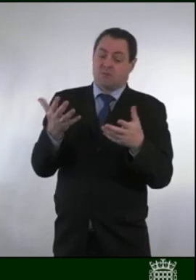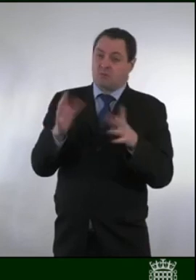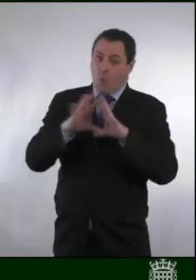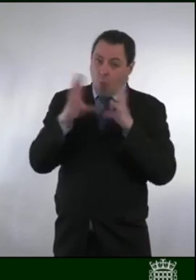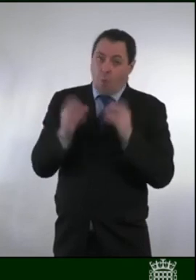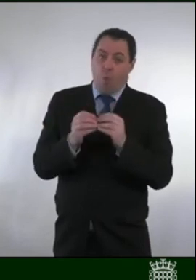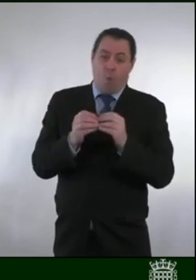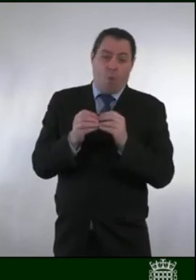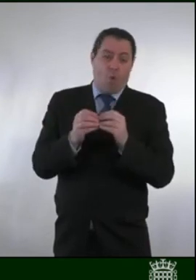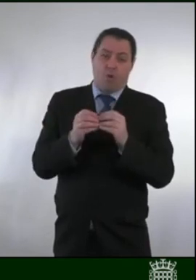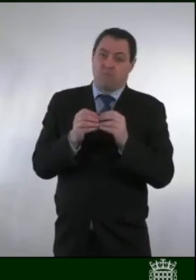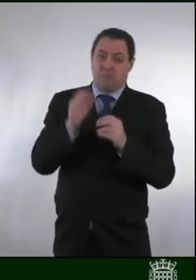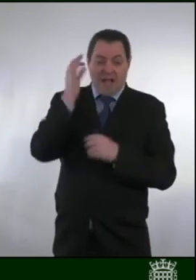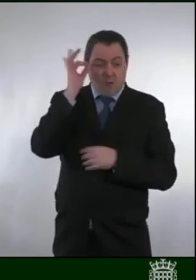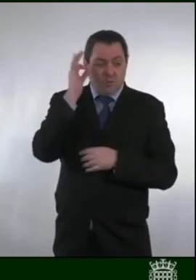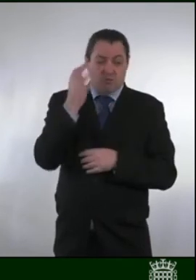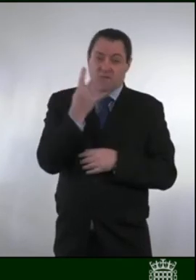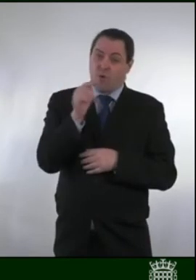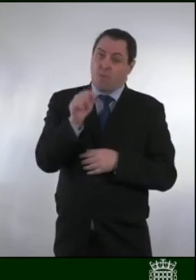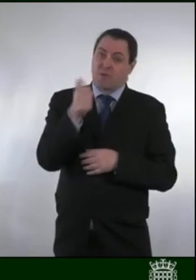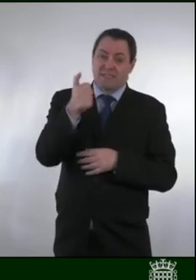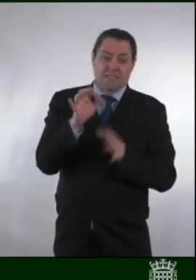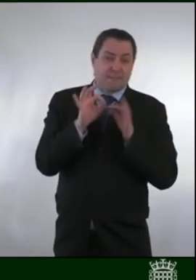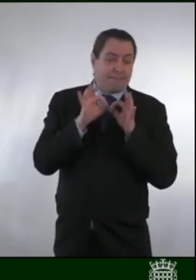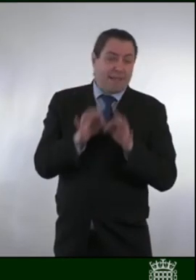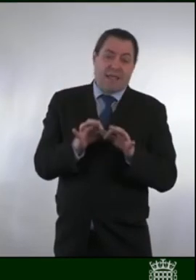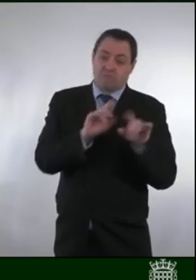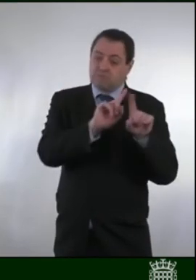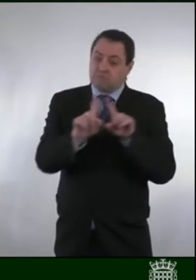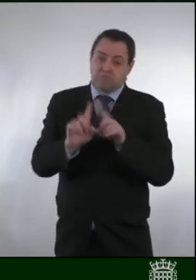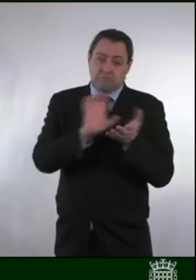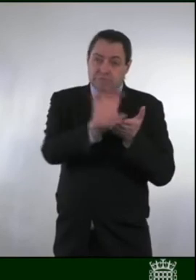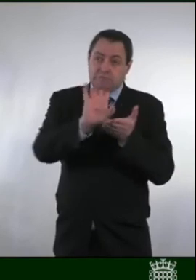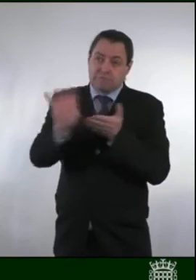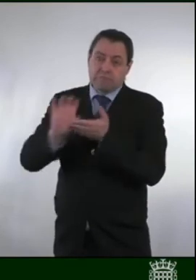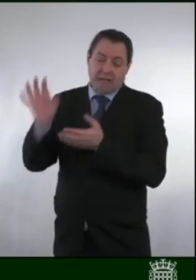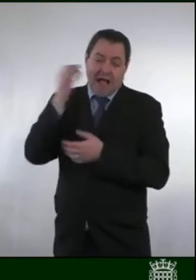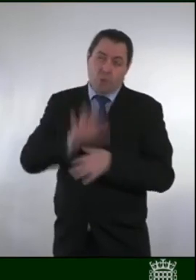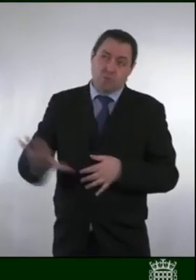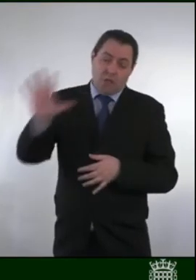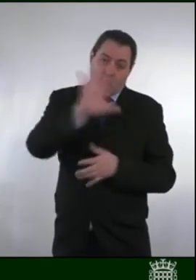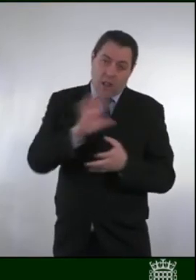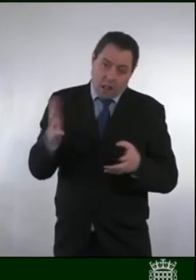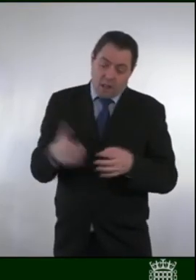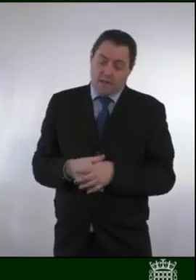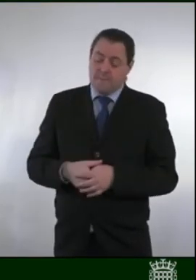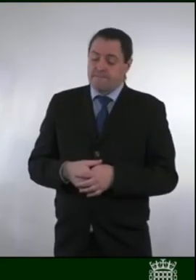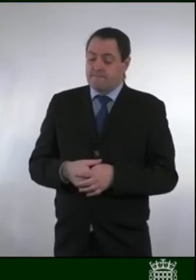council. We've supported with £4.6 billion of support for local government so far during the pandemic.